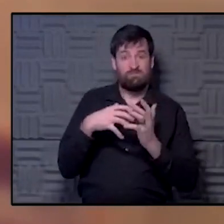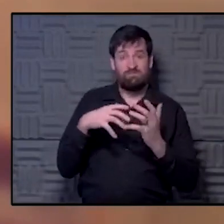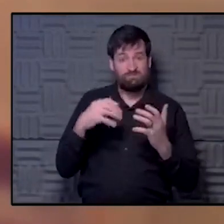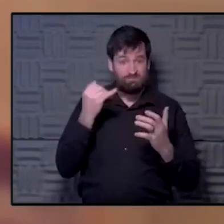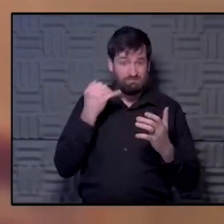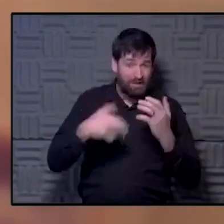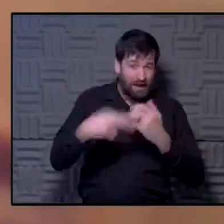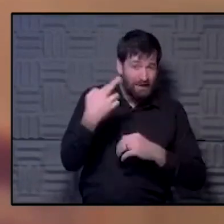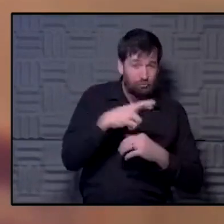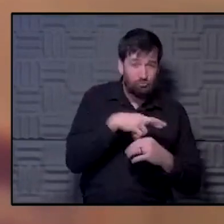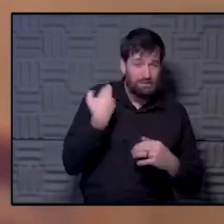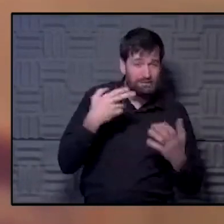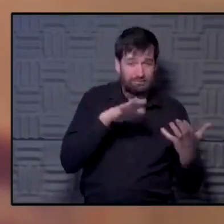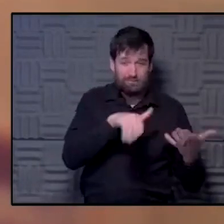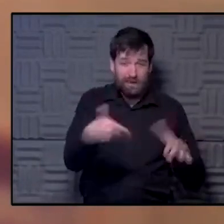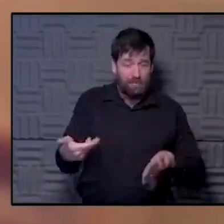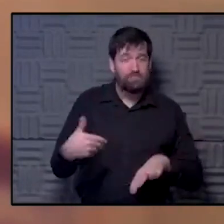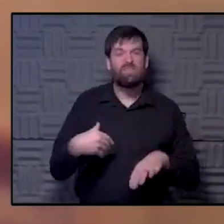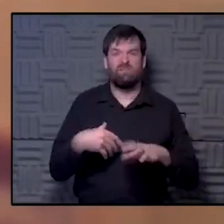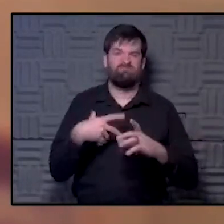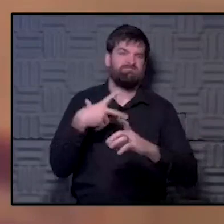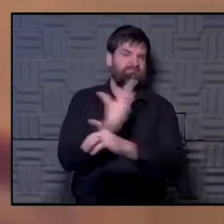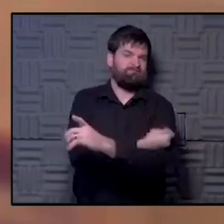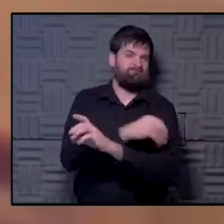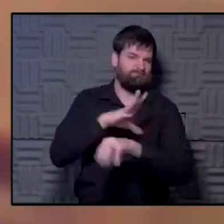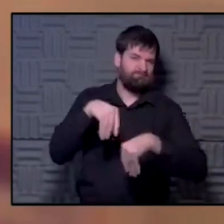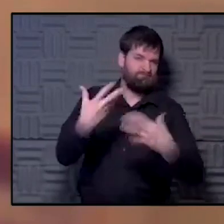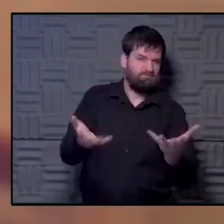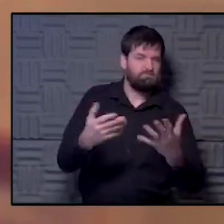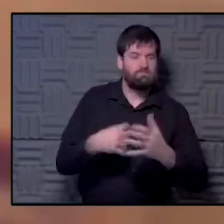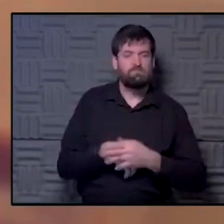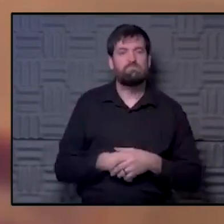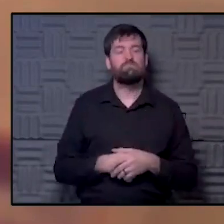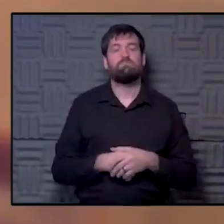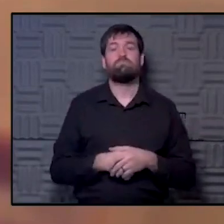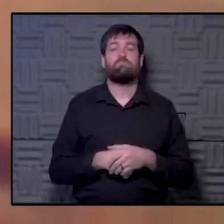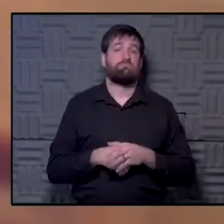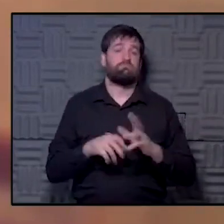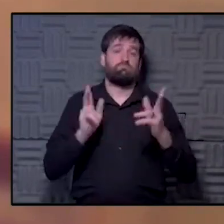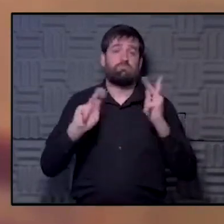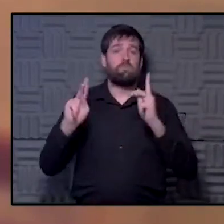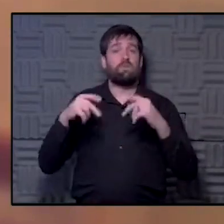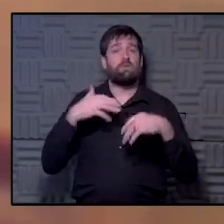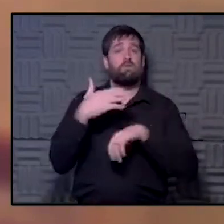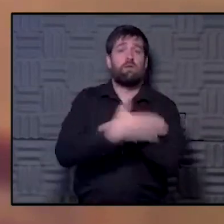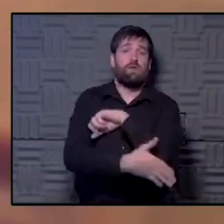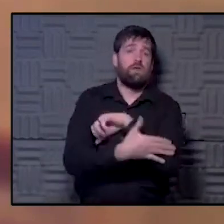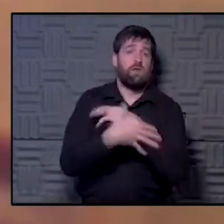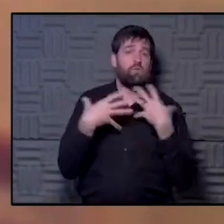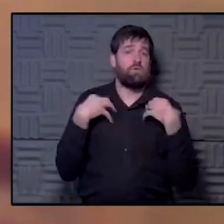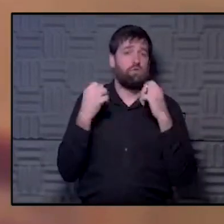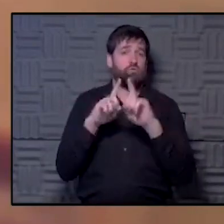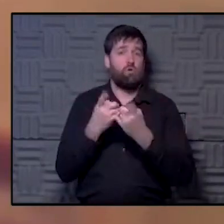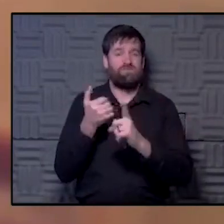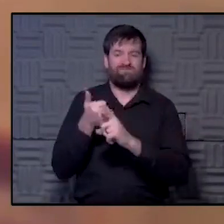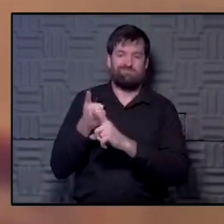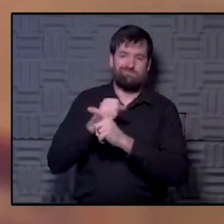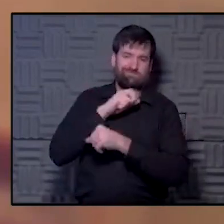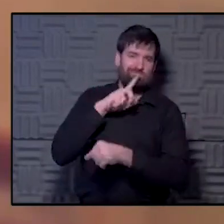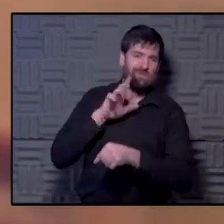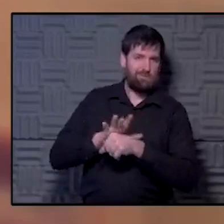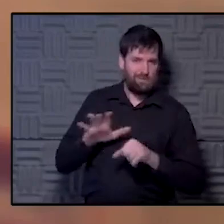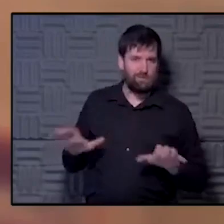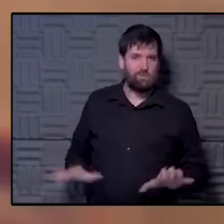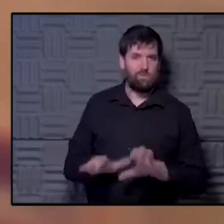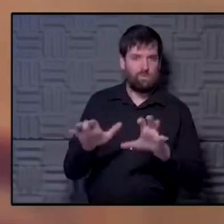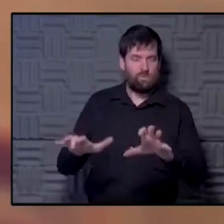disease if they get it. And that is what the folks at the county health department are really committed to. It's a good